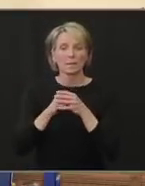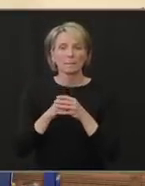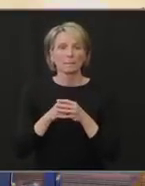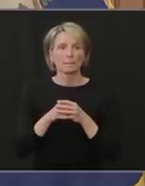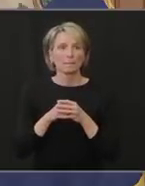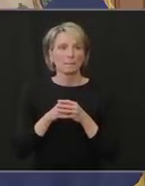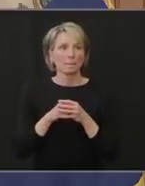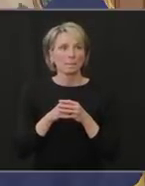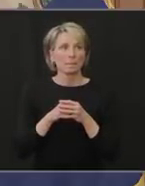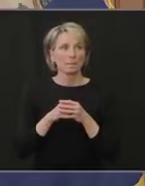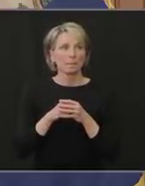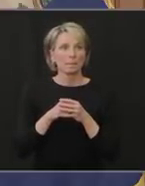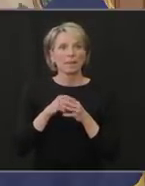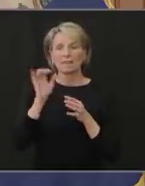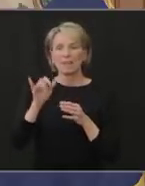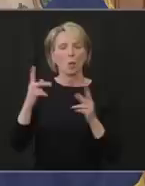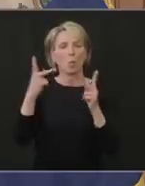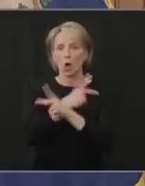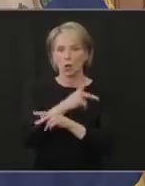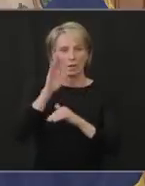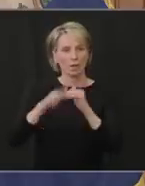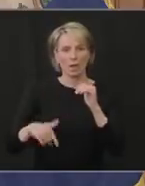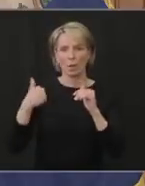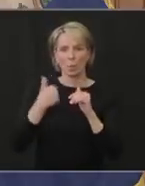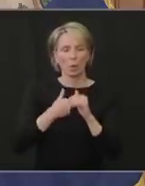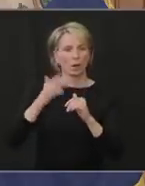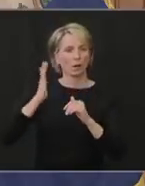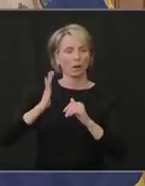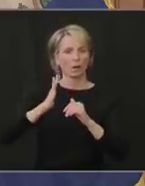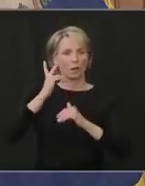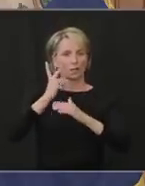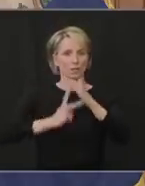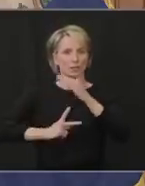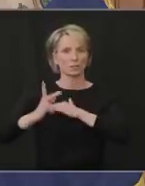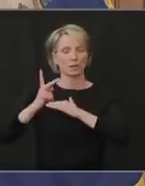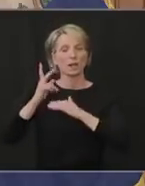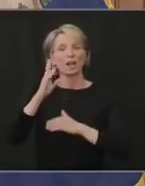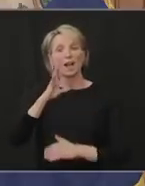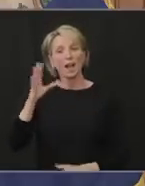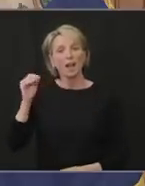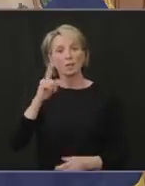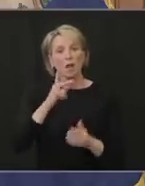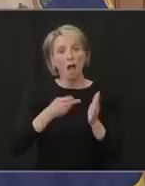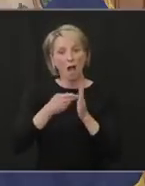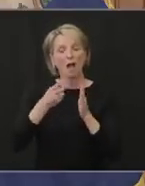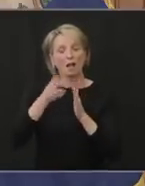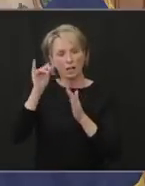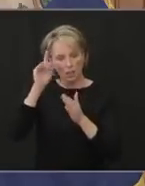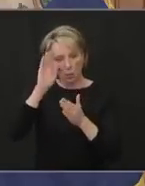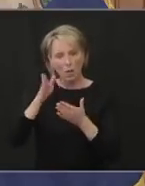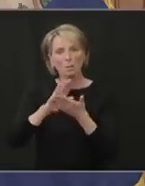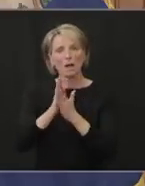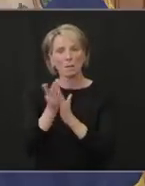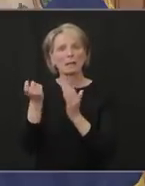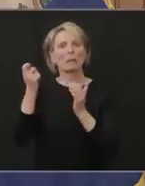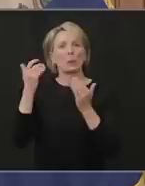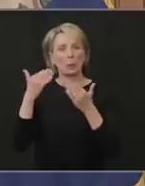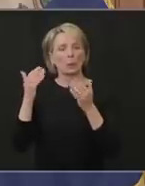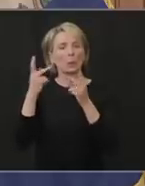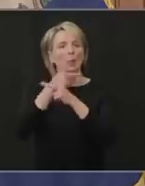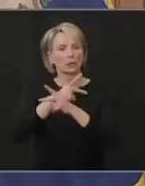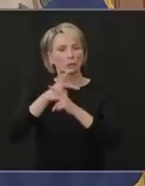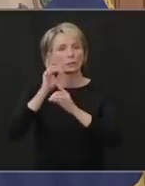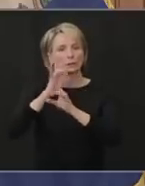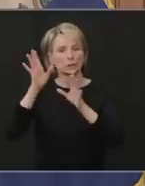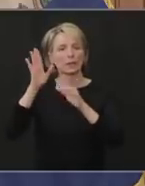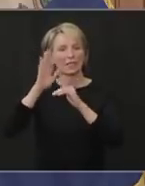is probably worse than we had anticipated, and it's going to get a little worse before it gets better here. I'm